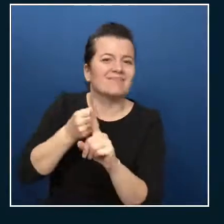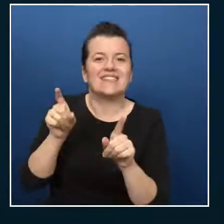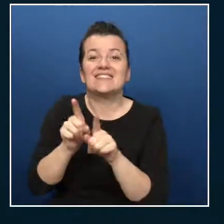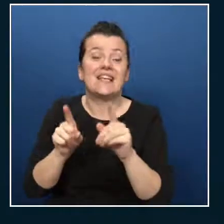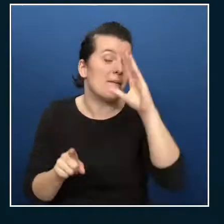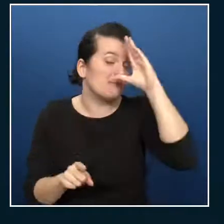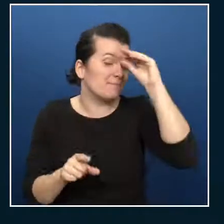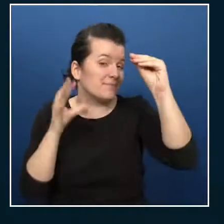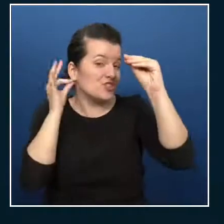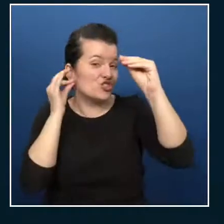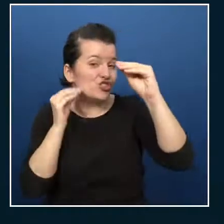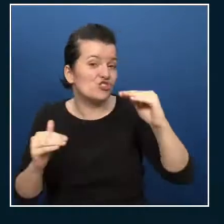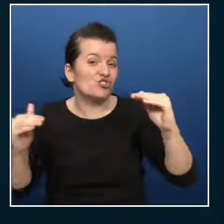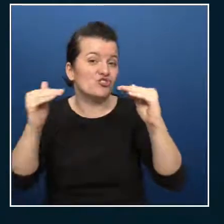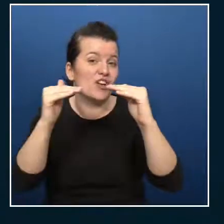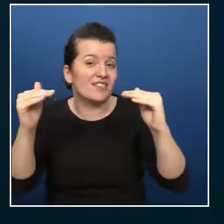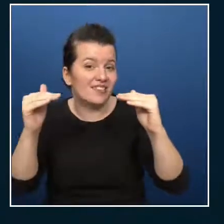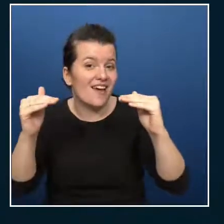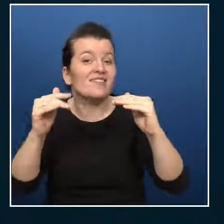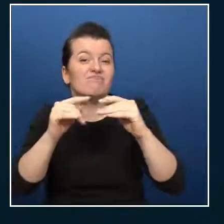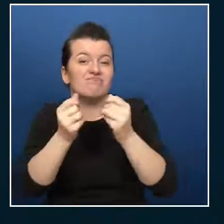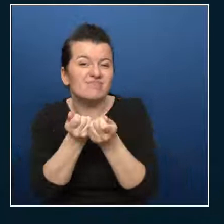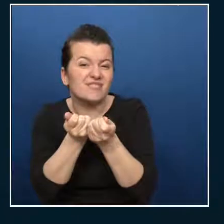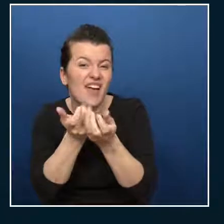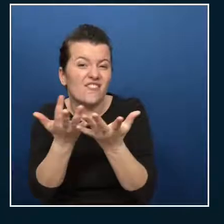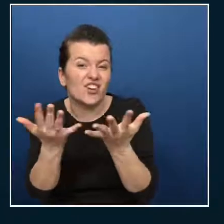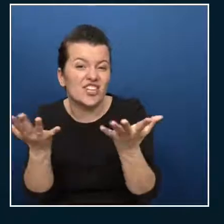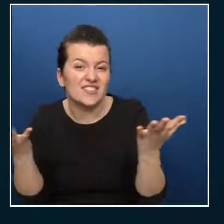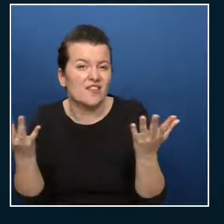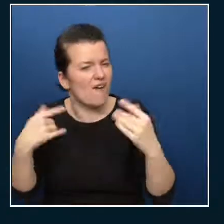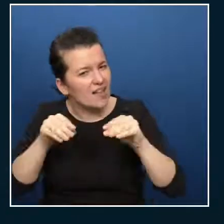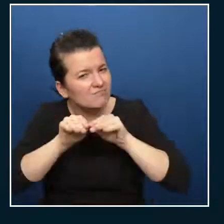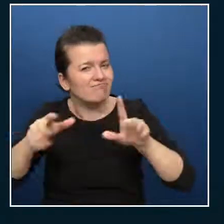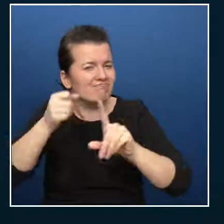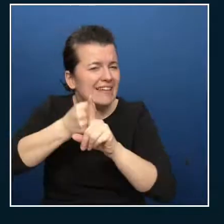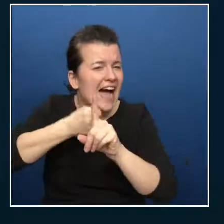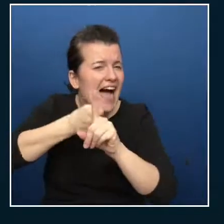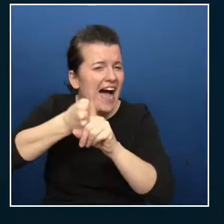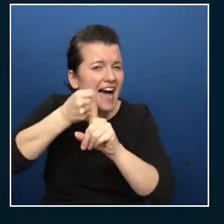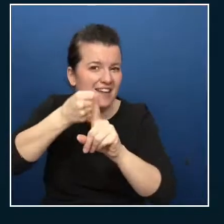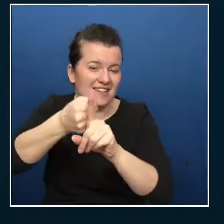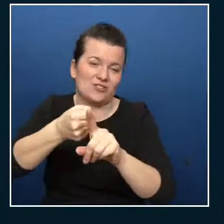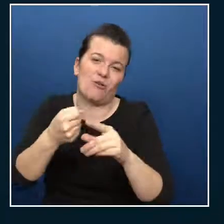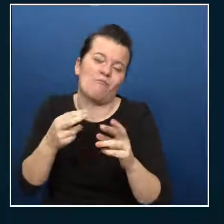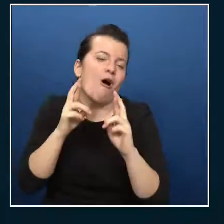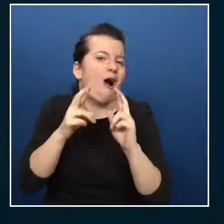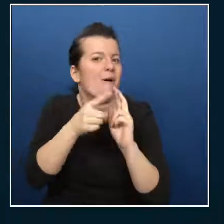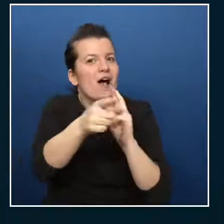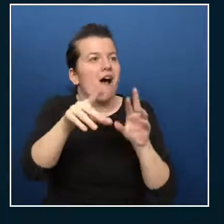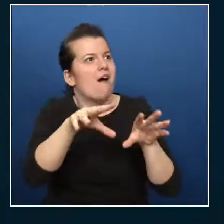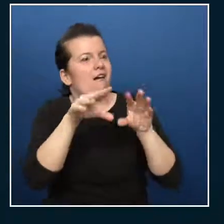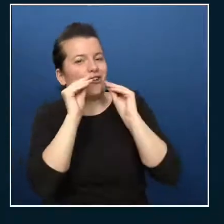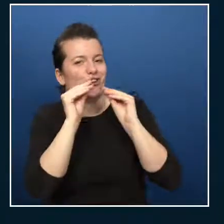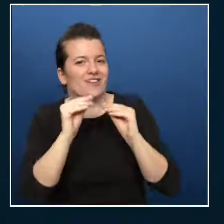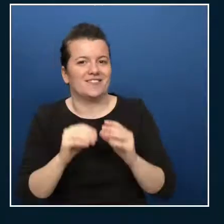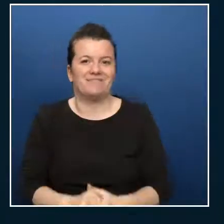diversity, because it is important. So I hope you learned, and also the viewers learned something.